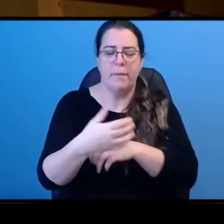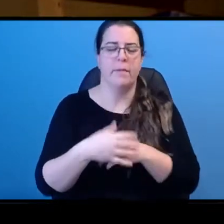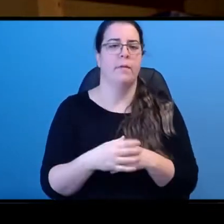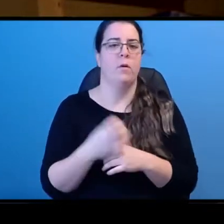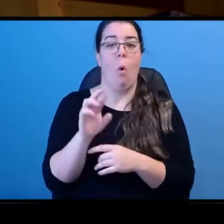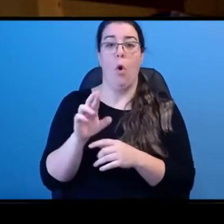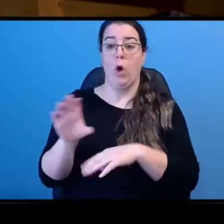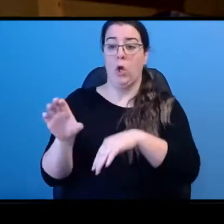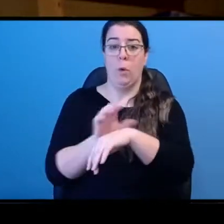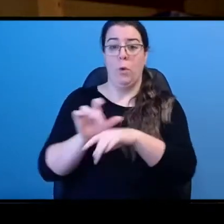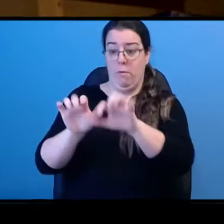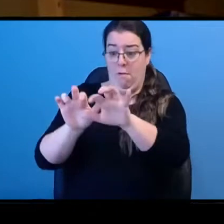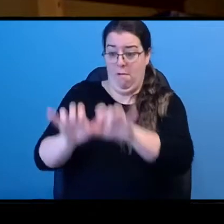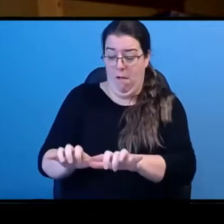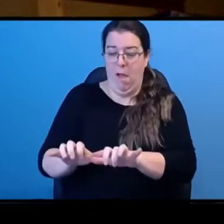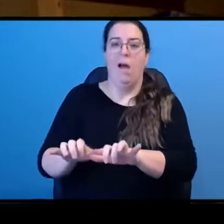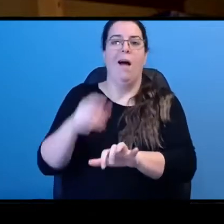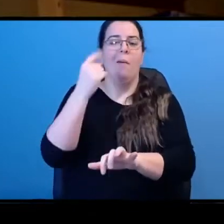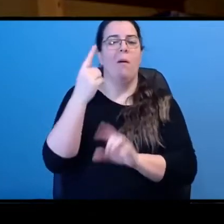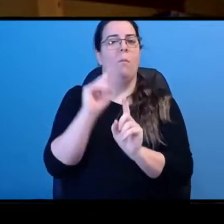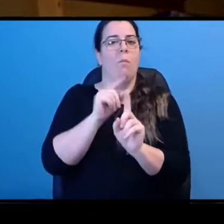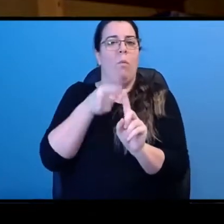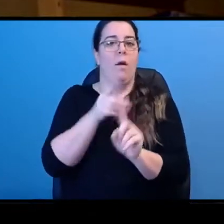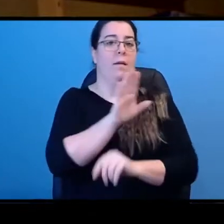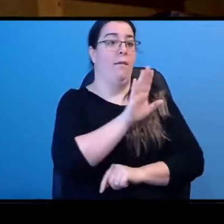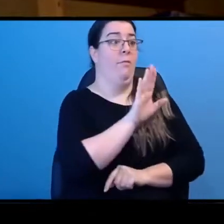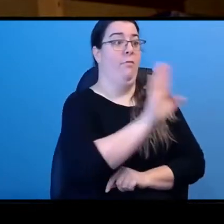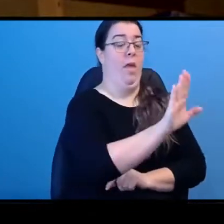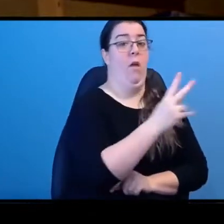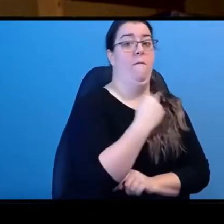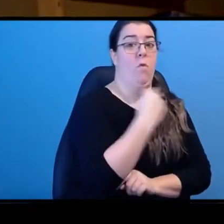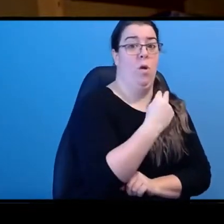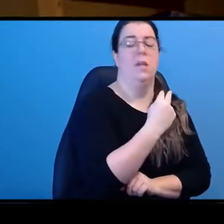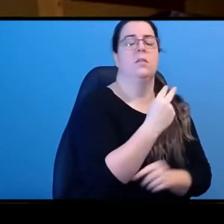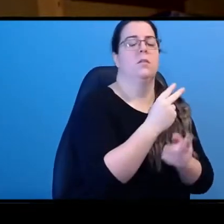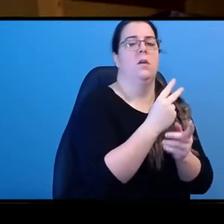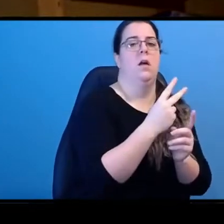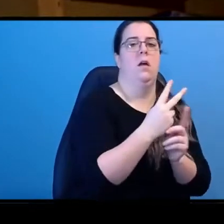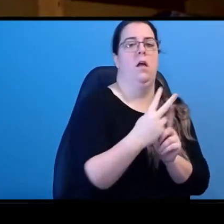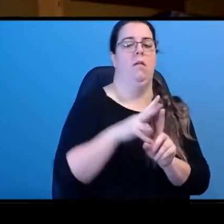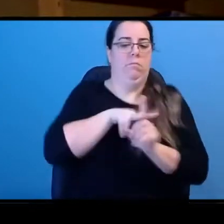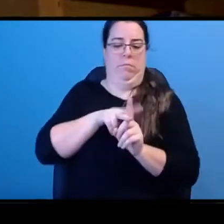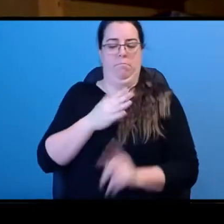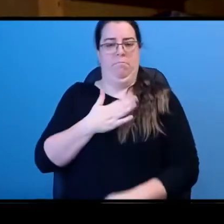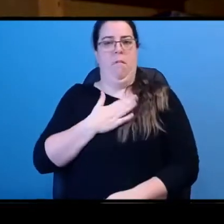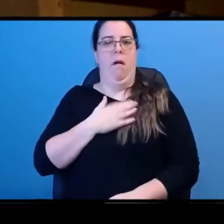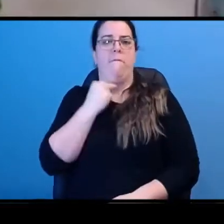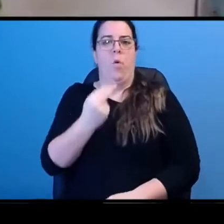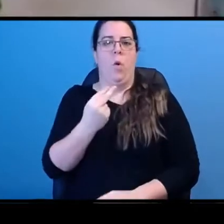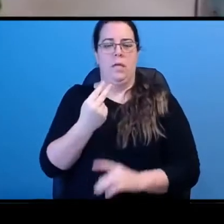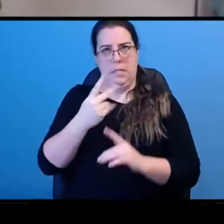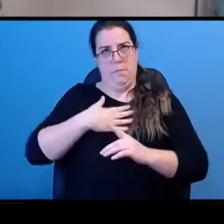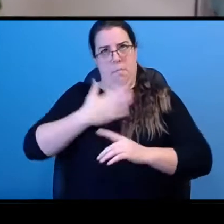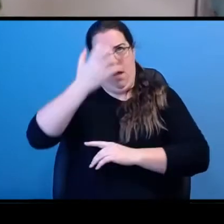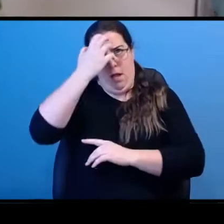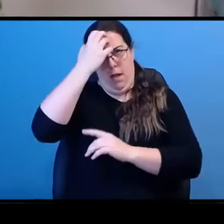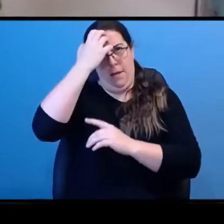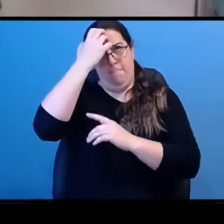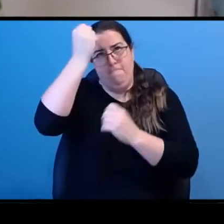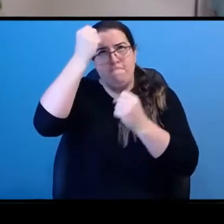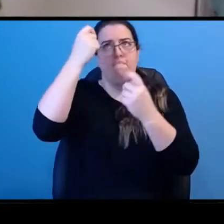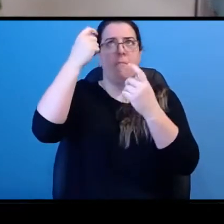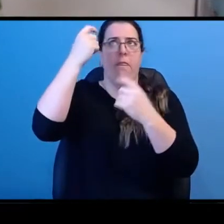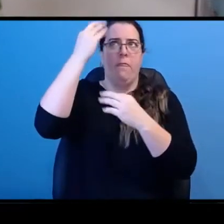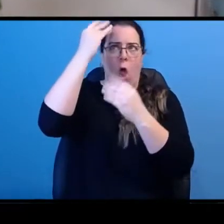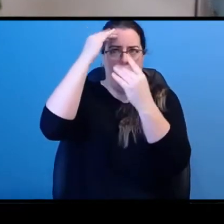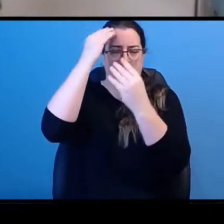own voice helps to, gain that understanding and clarity of what it is you're trying to do. Yeah, and I know, when we were discussing